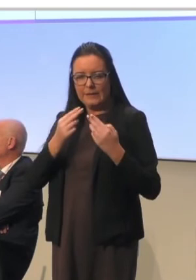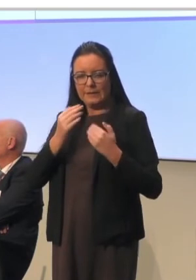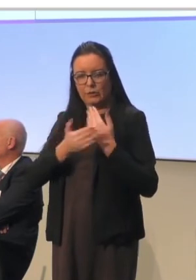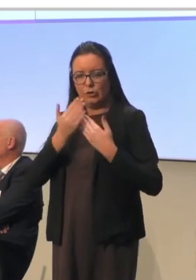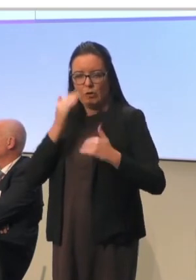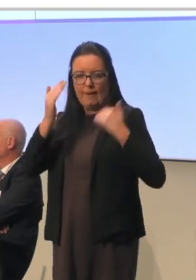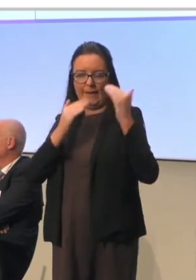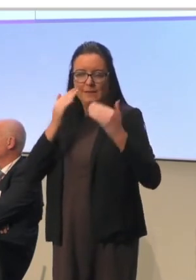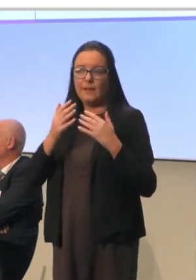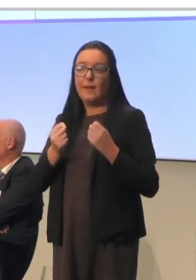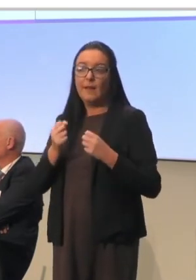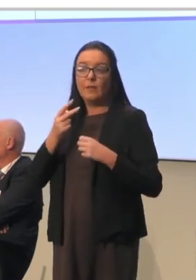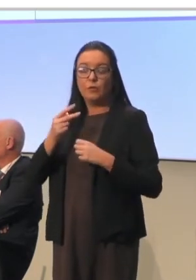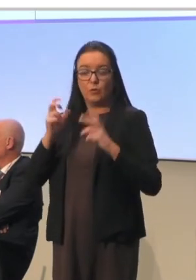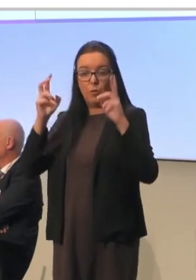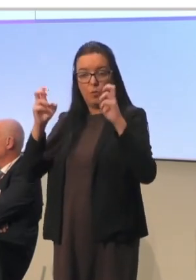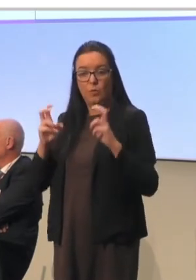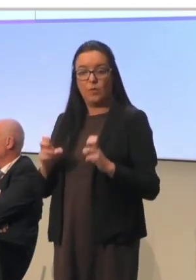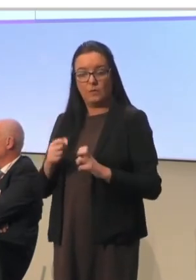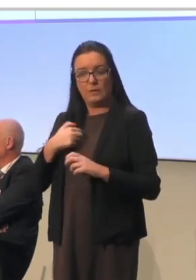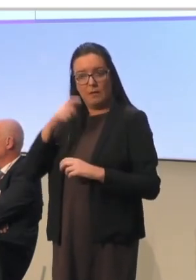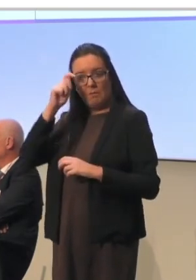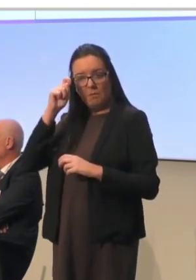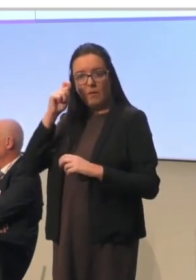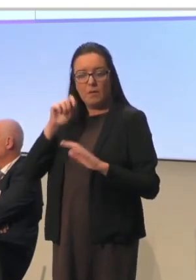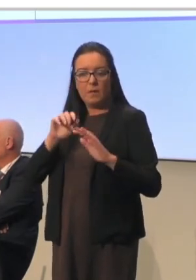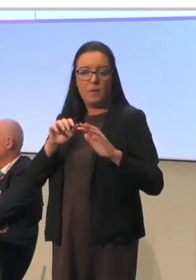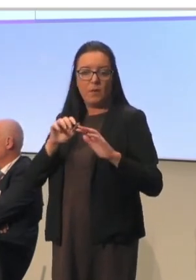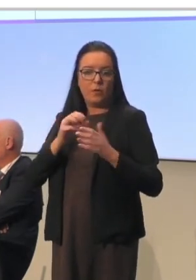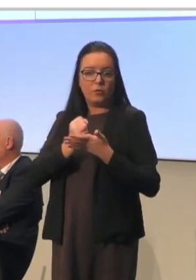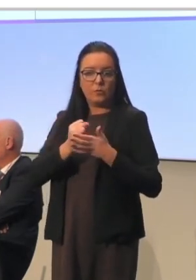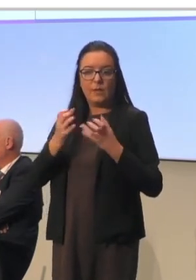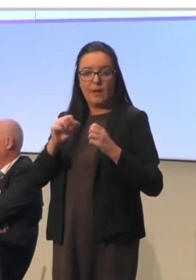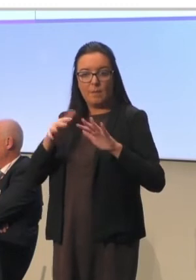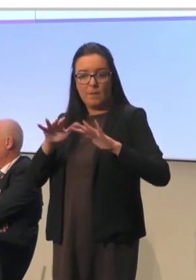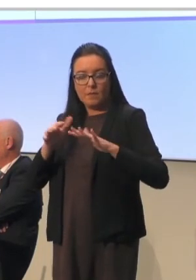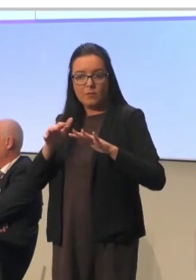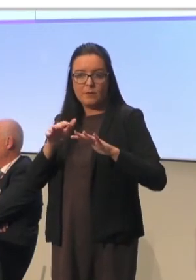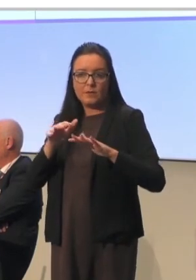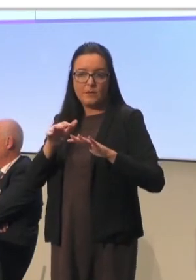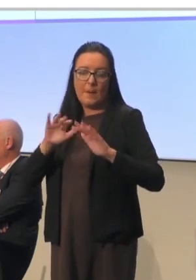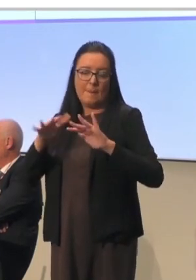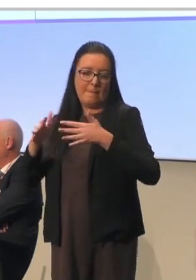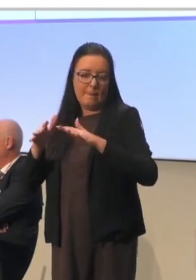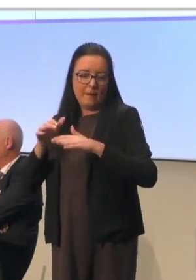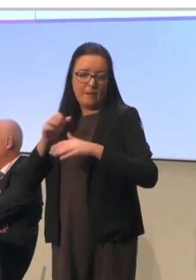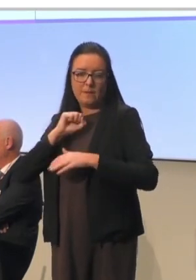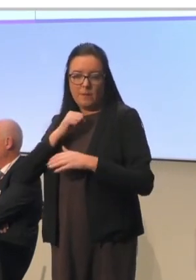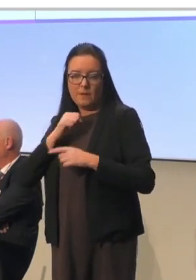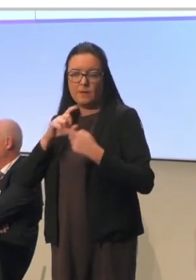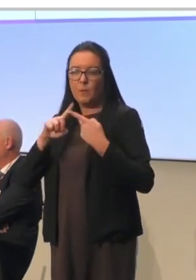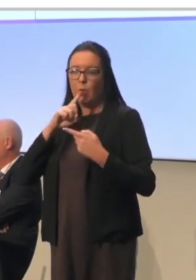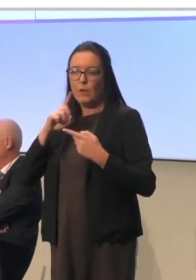just two quotes, I'll just read one. I would think that pupils with a moderate learning disability are catered for, mild to moderate, yes, but the pupils with severe